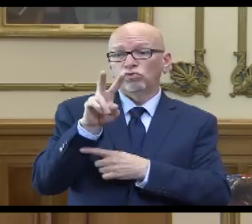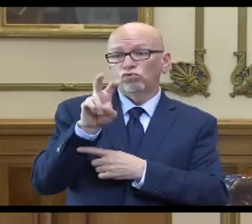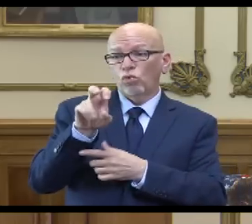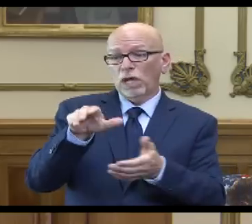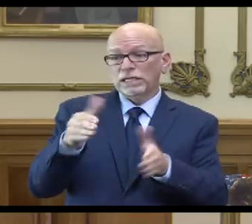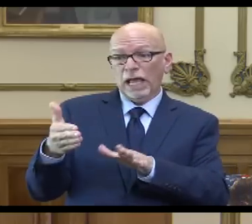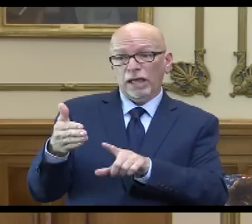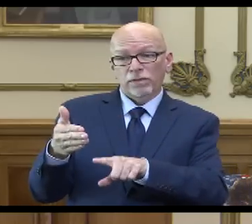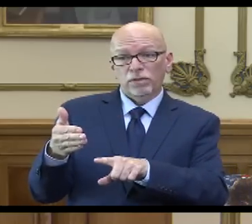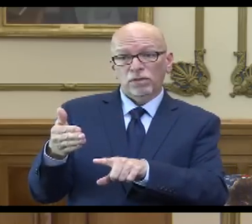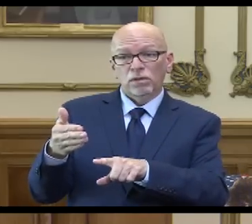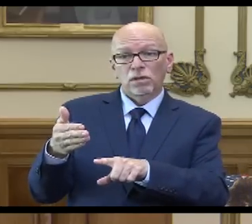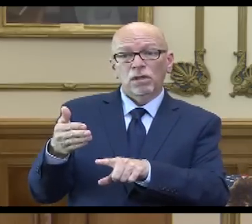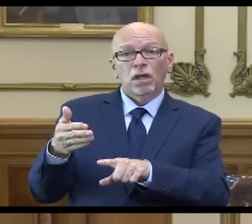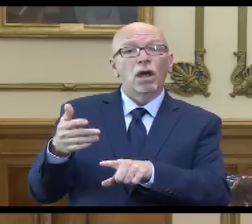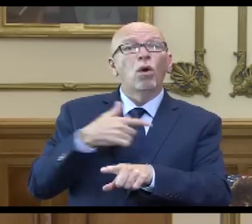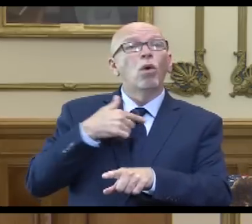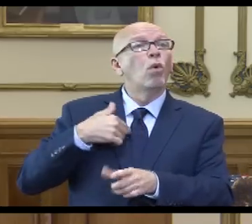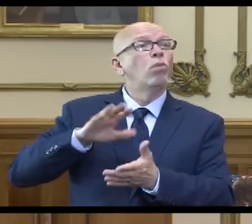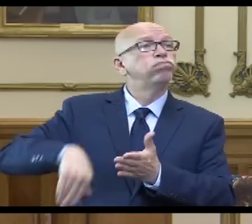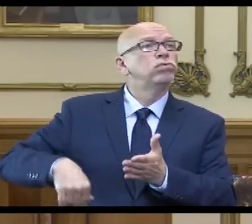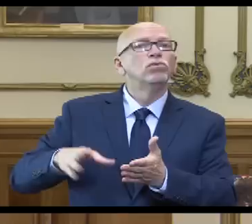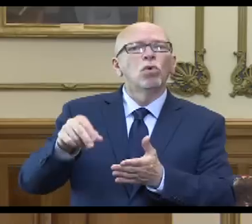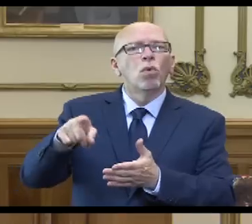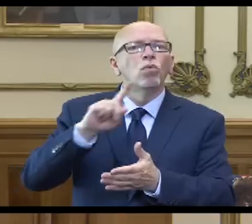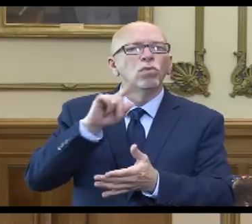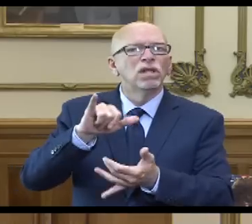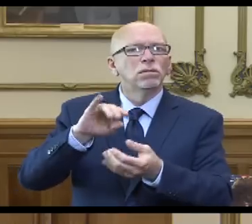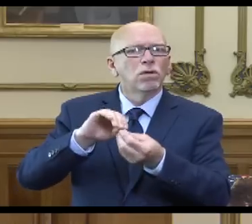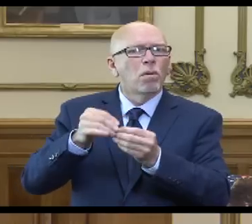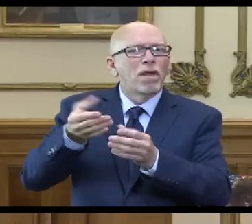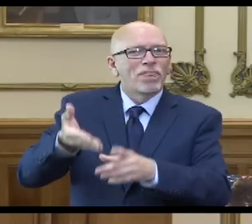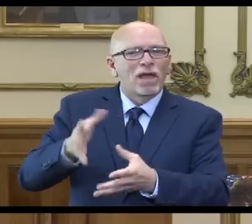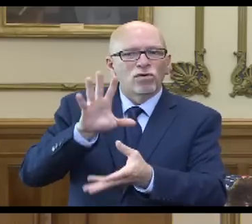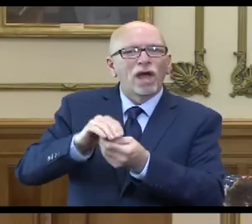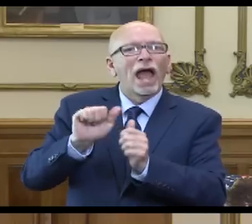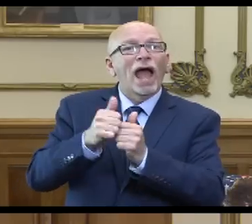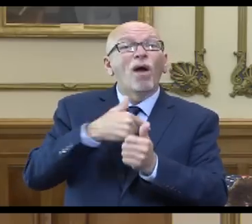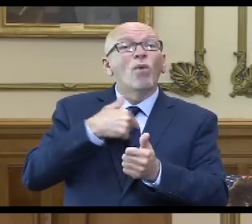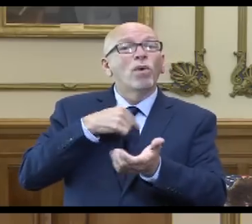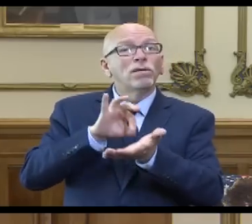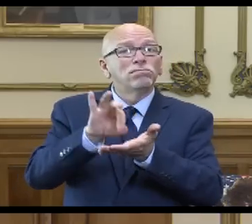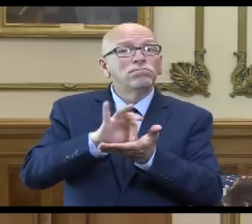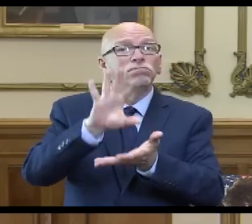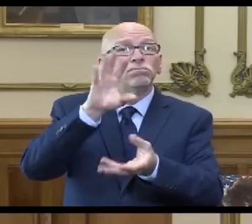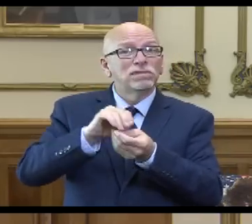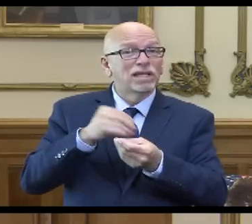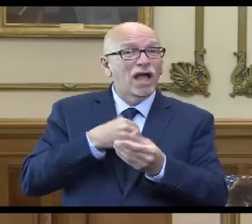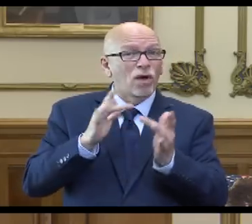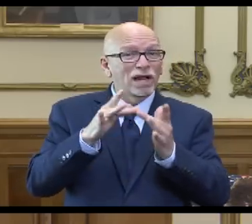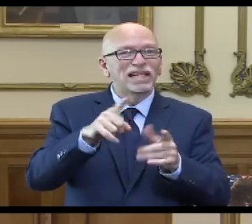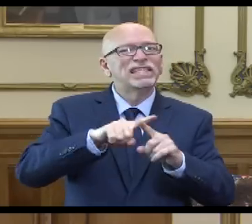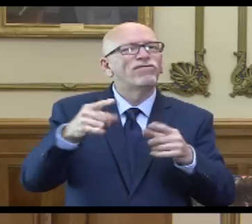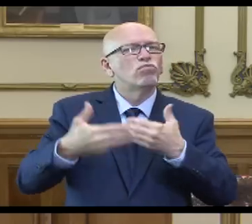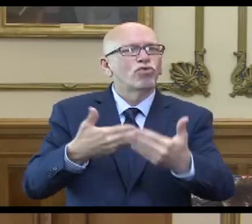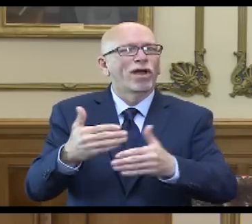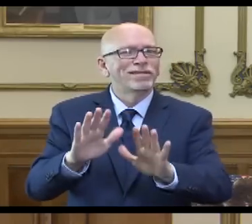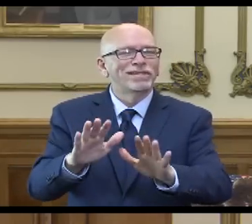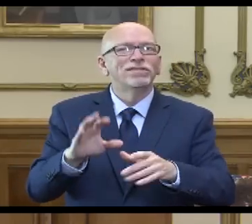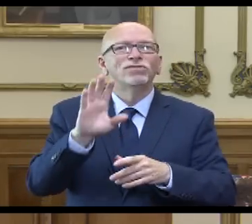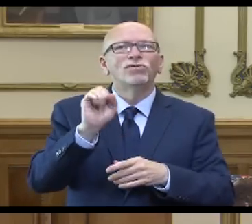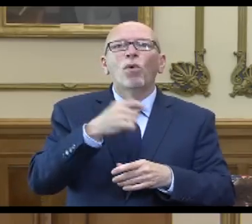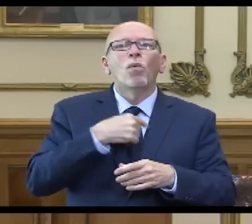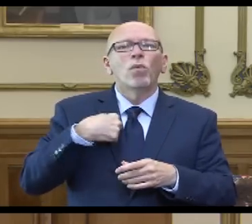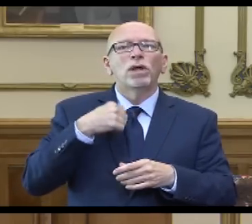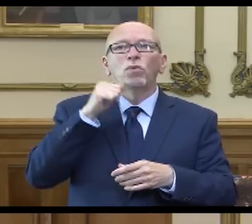deaths have not been accounted for in our totals. The way we collect total deaths for our dashboard is through a different process, and we